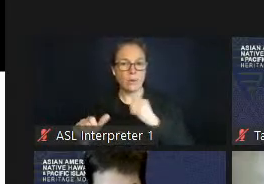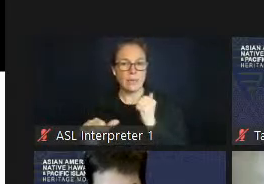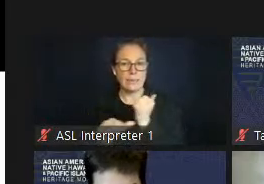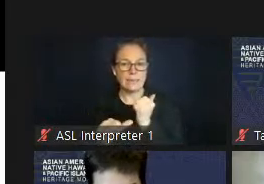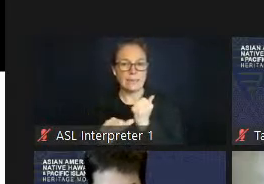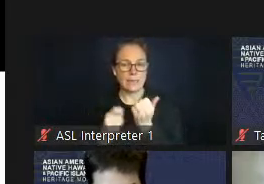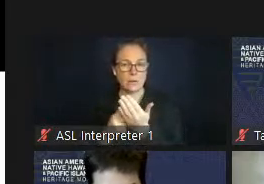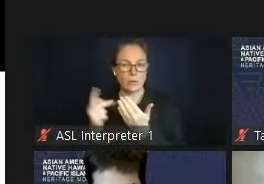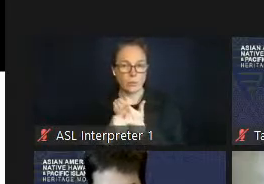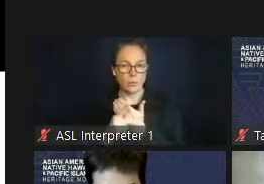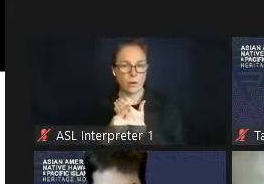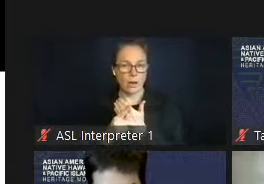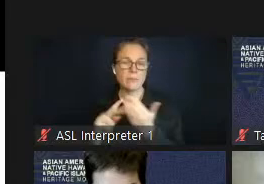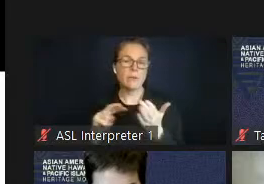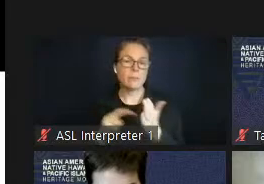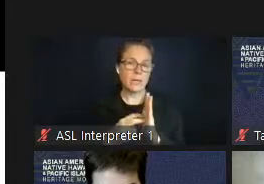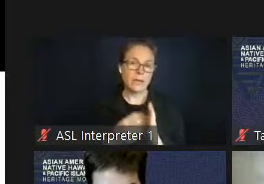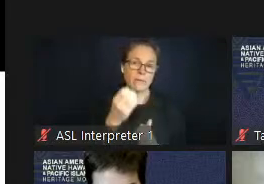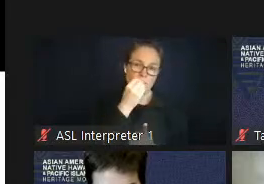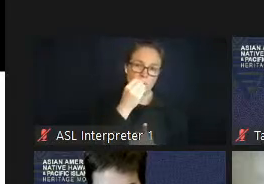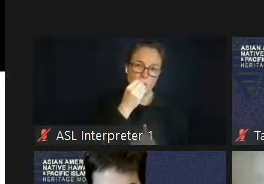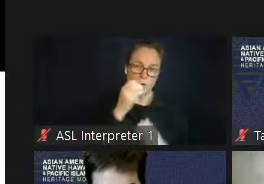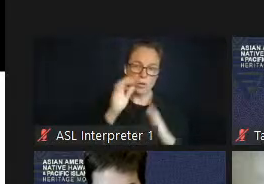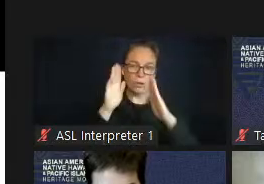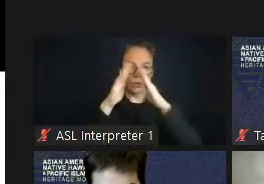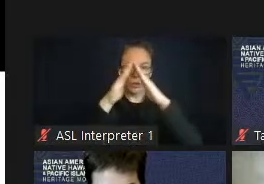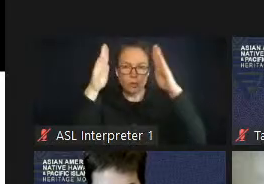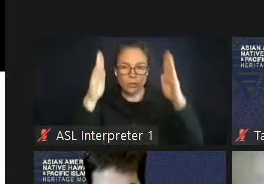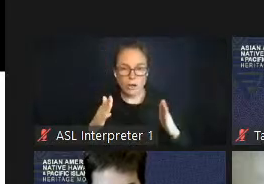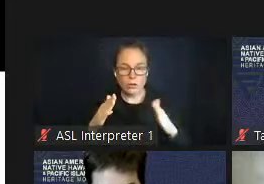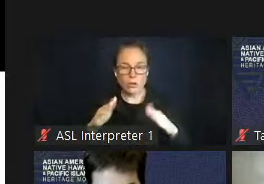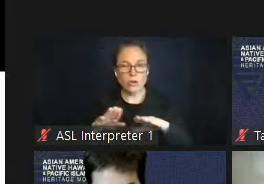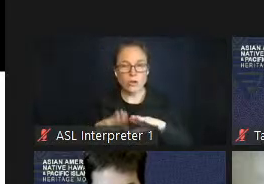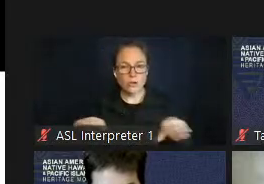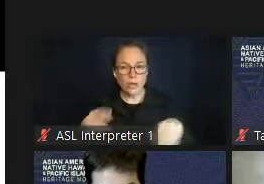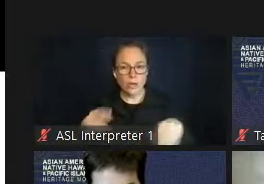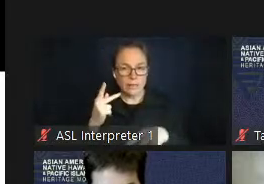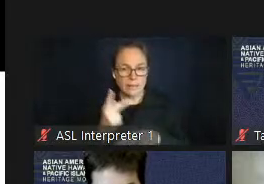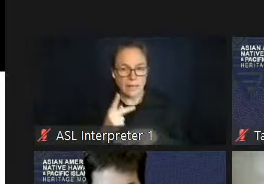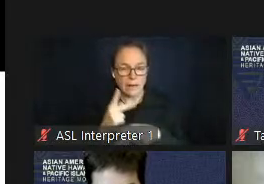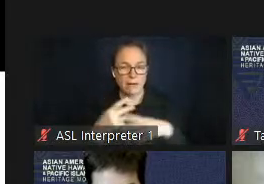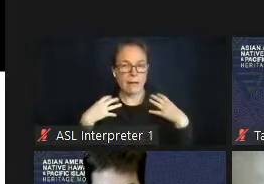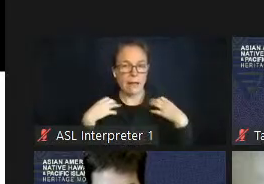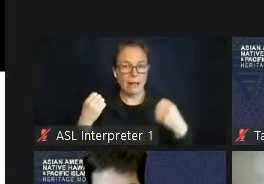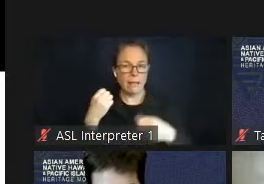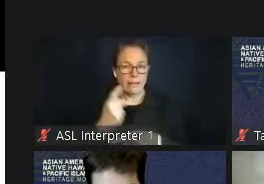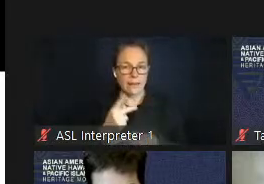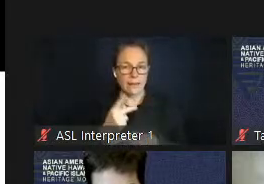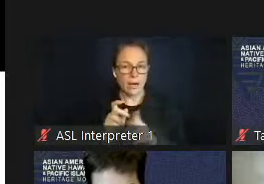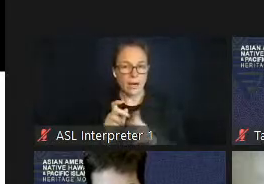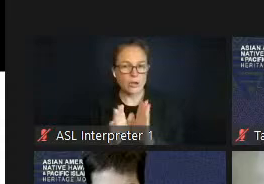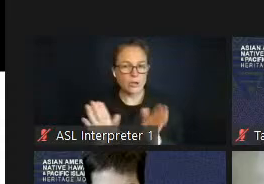including food and shelter, childcare, healthcare, general hygiene, and more.